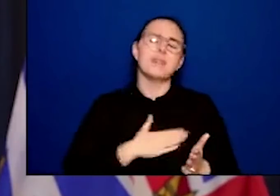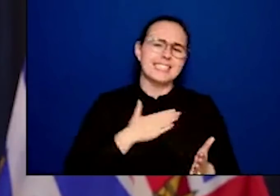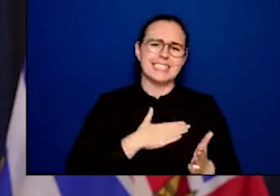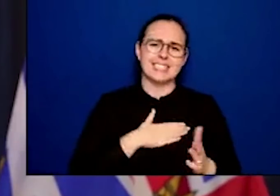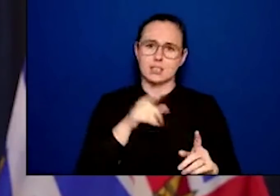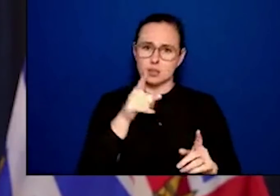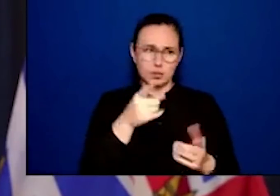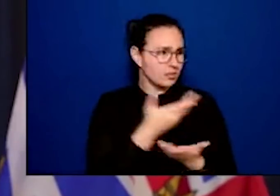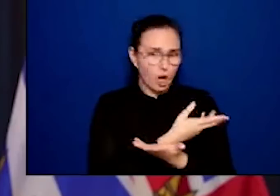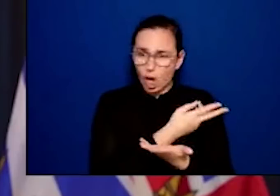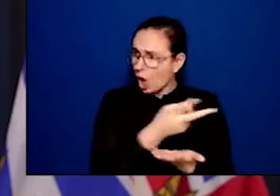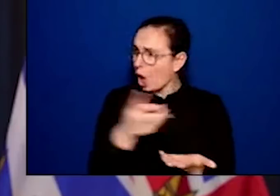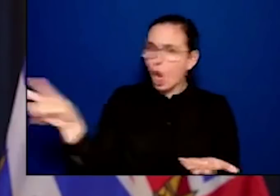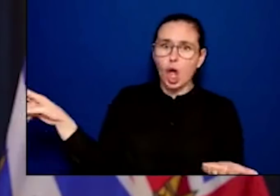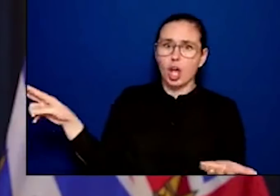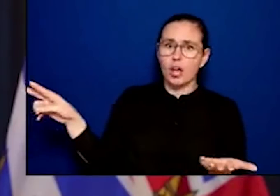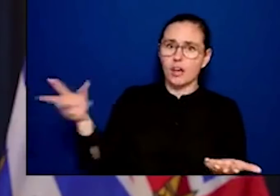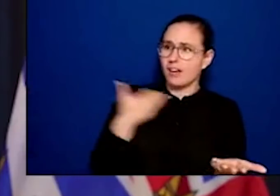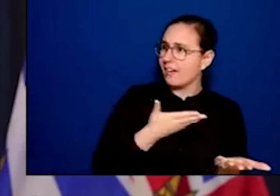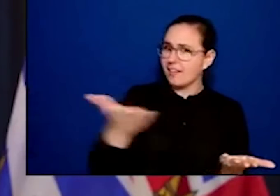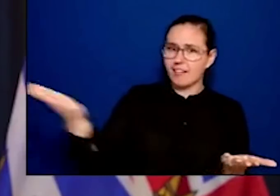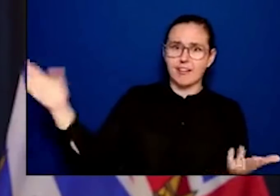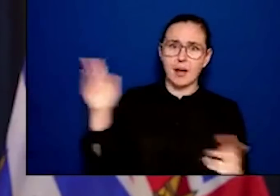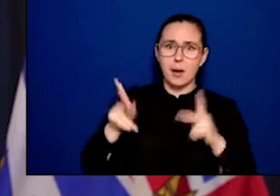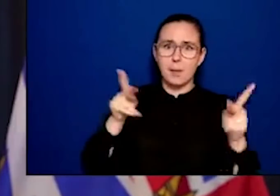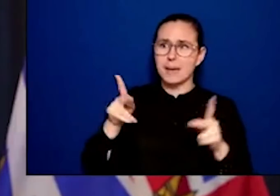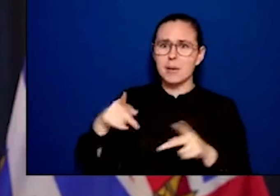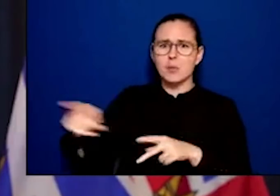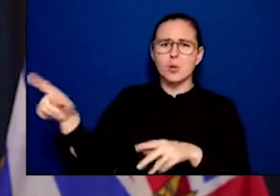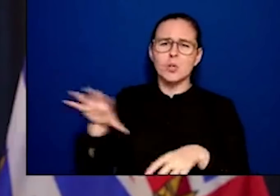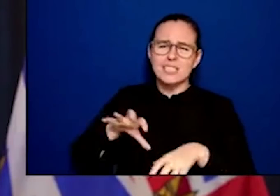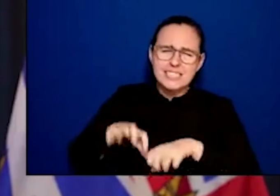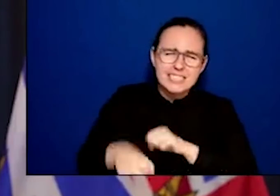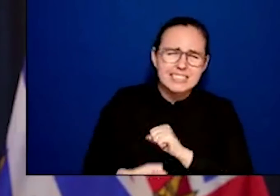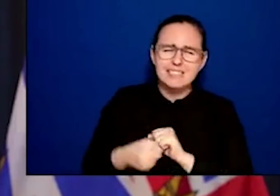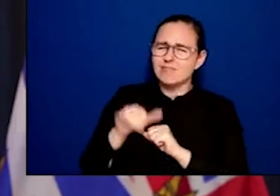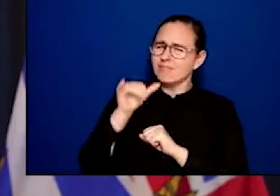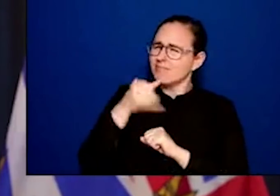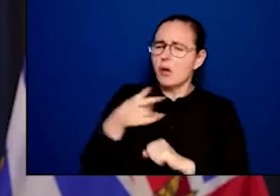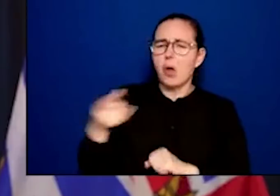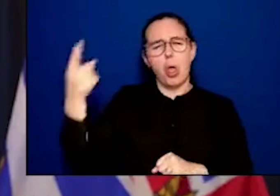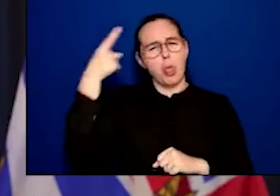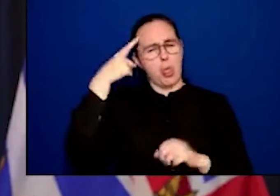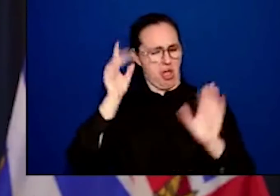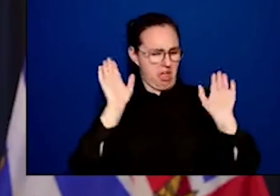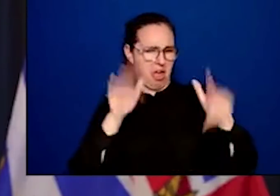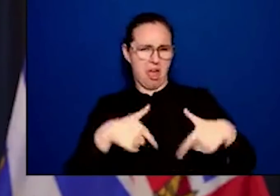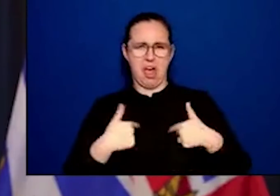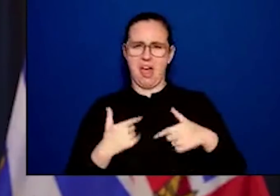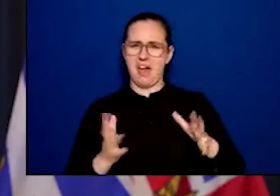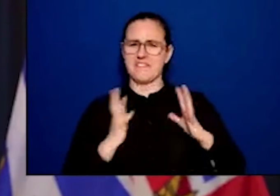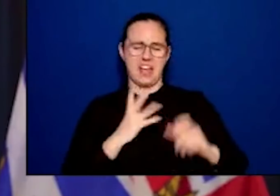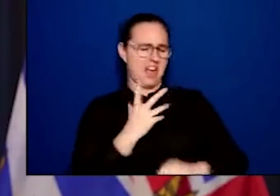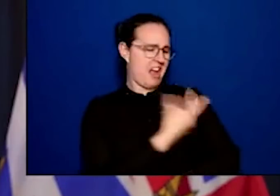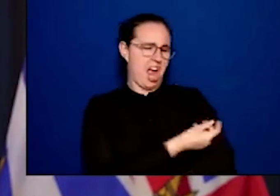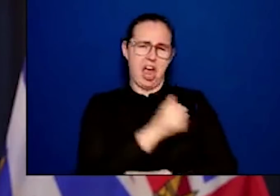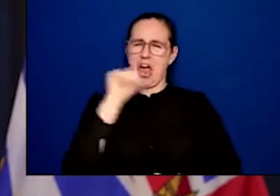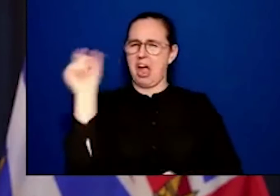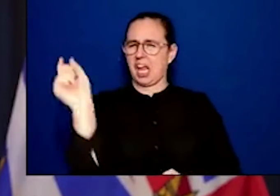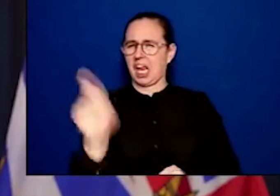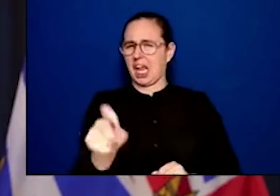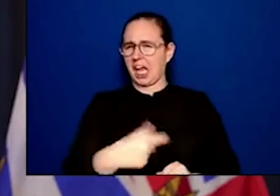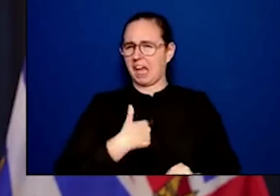see the loss and the regrets that others who thought they could face COVID-19 unvaccinated have expressed for trying to face this